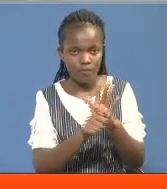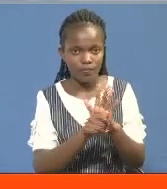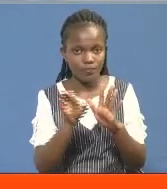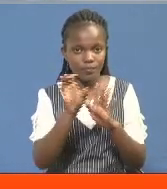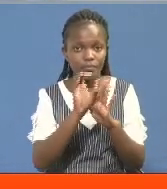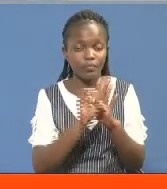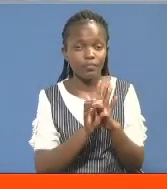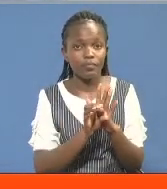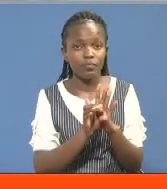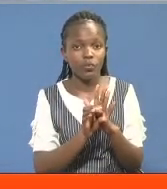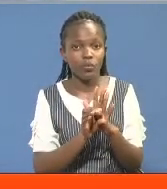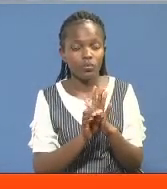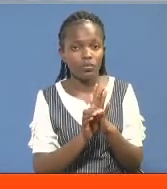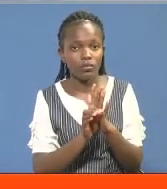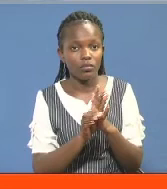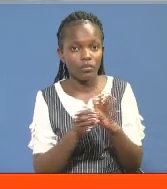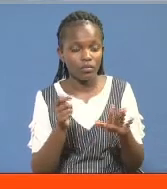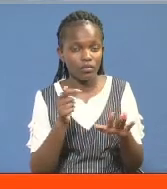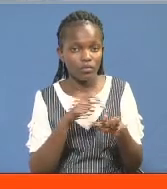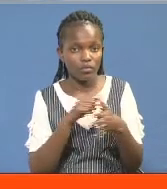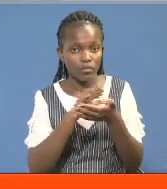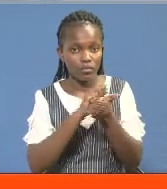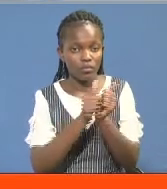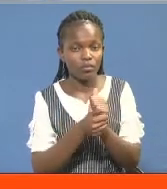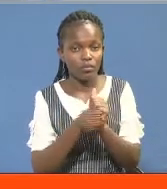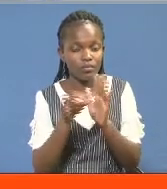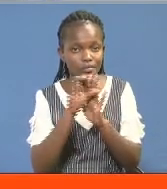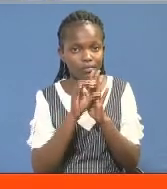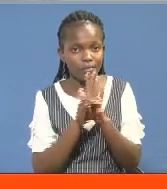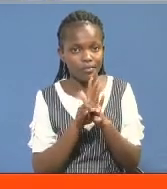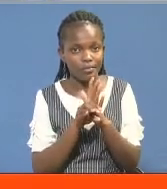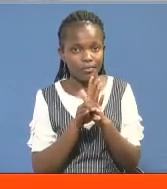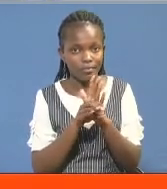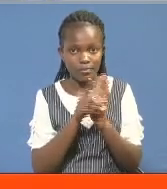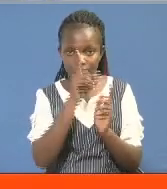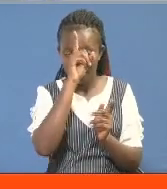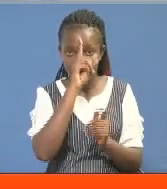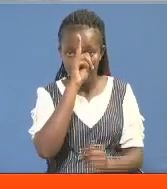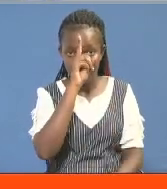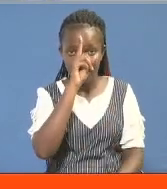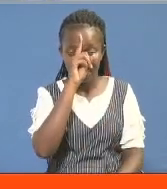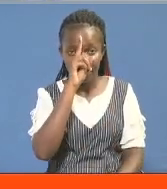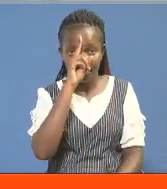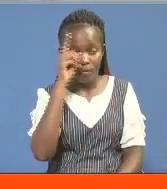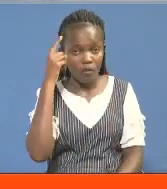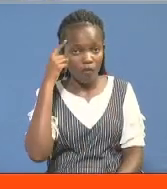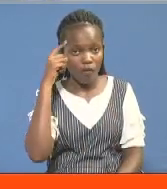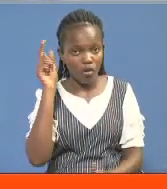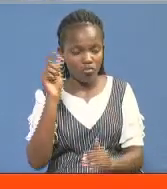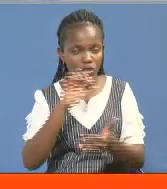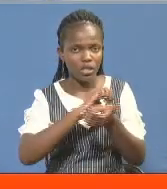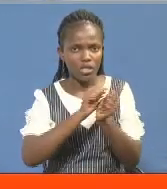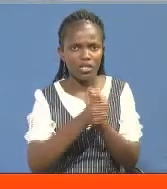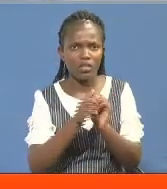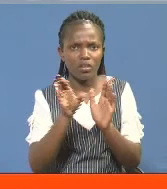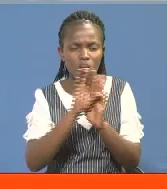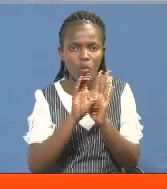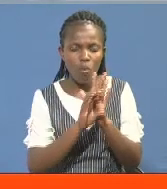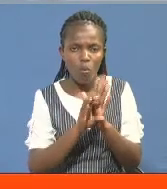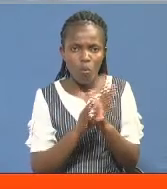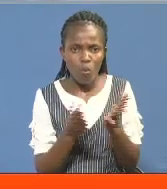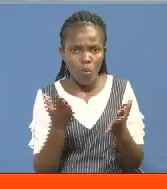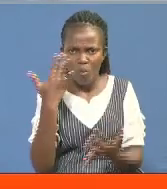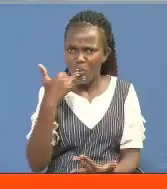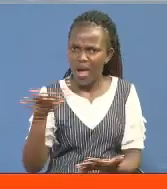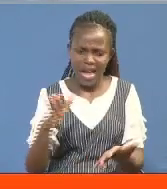every day that we amend our Constitution. There are serious ramifications for amending a Constitution. Why should we hurry and